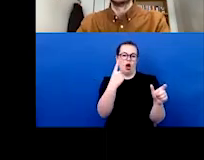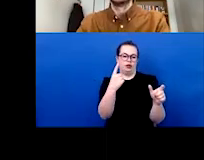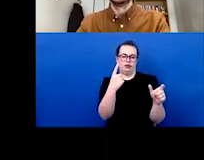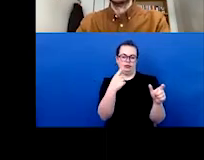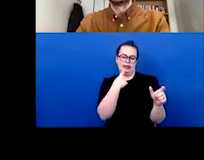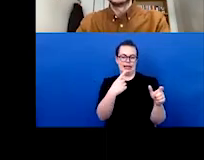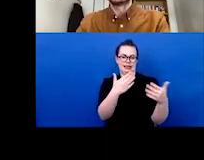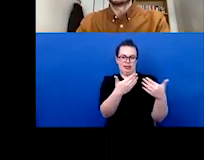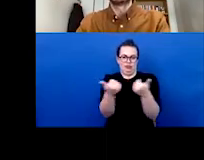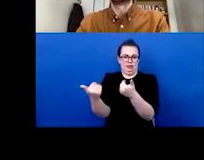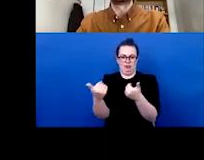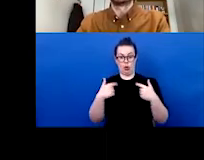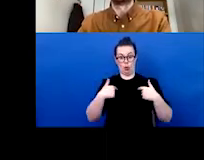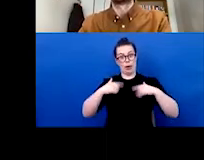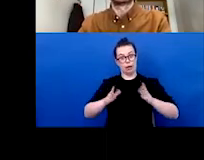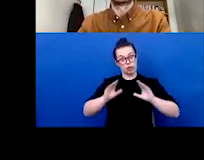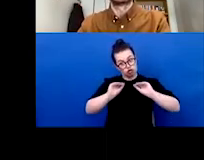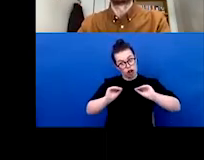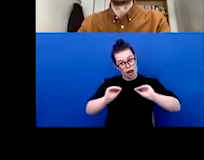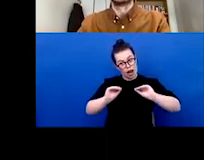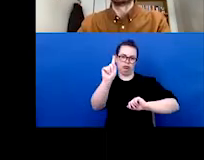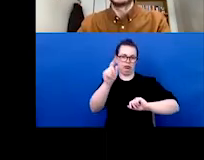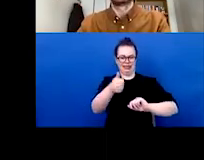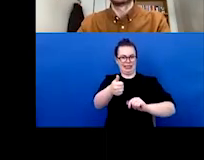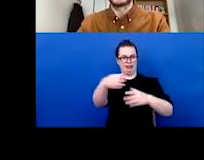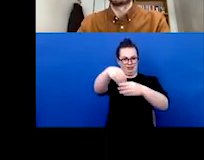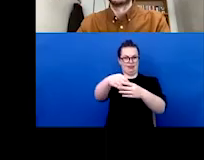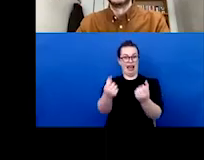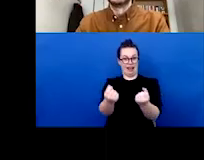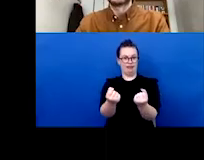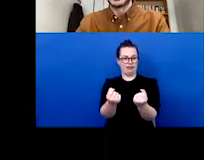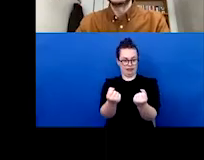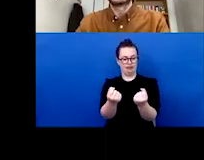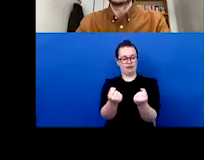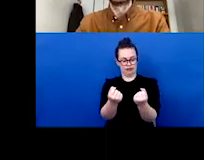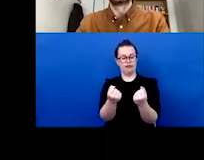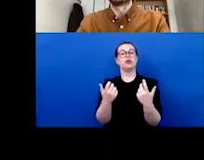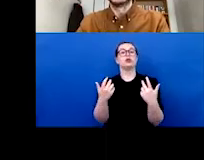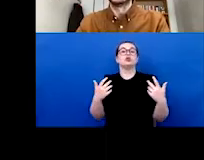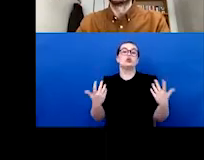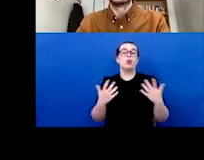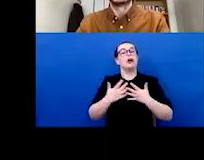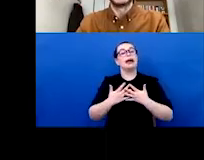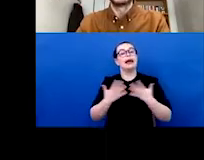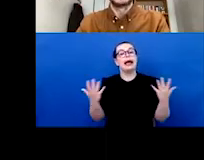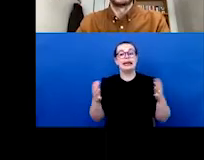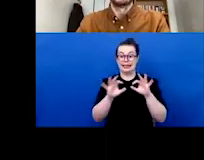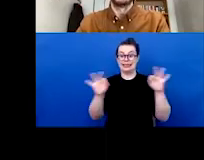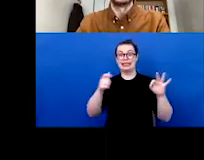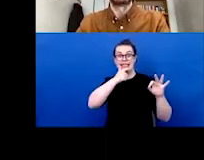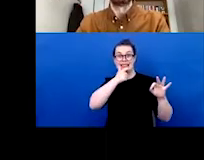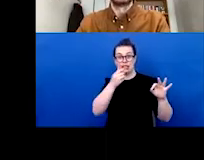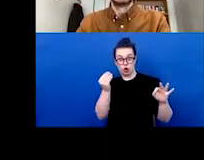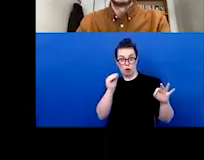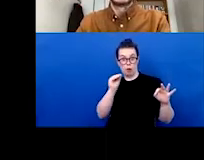no training. So it already returns a full dependency graph for any sentence of English that it gets as